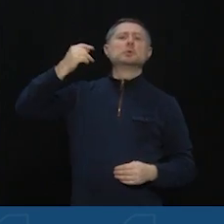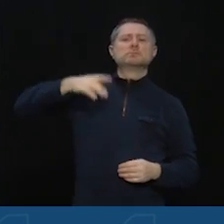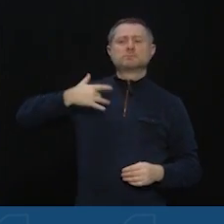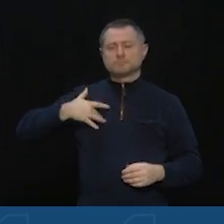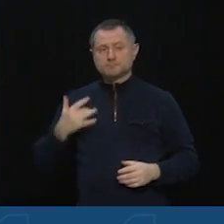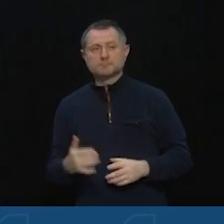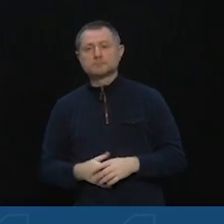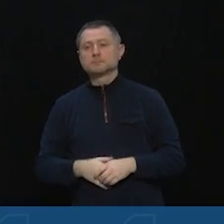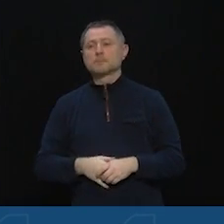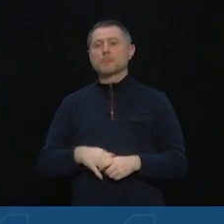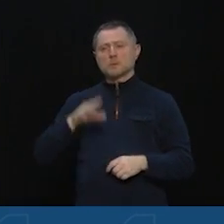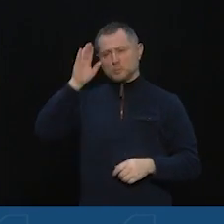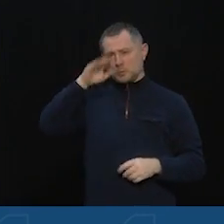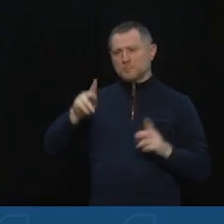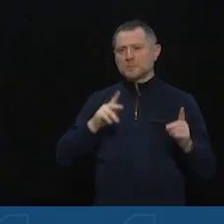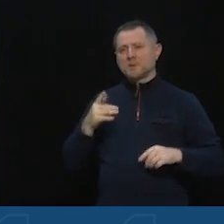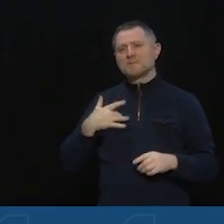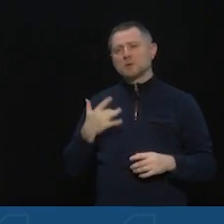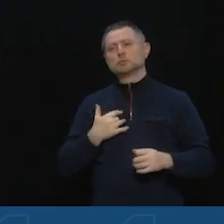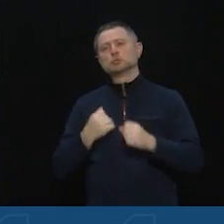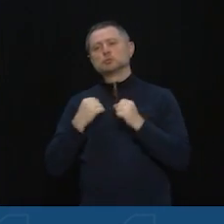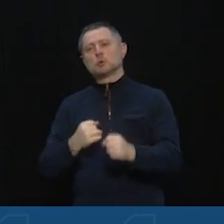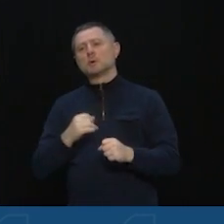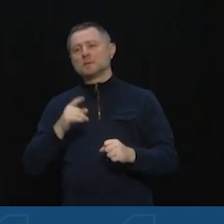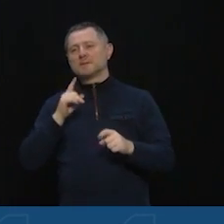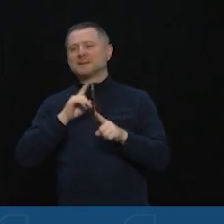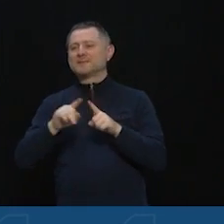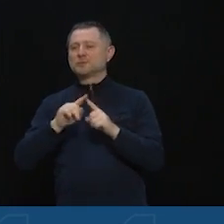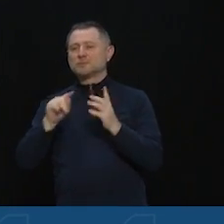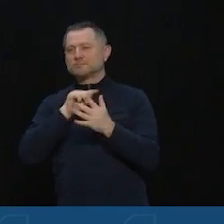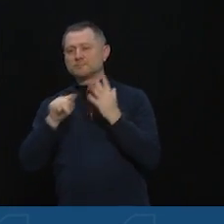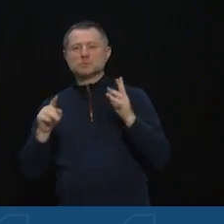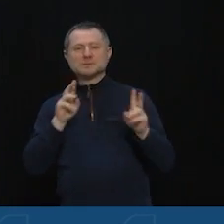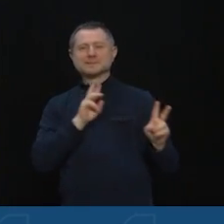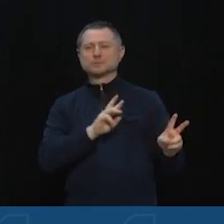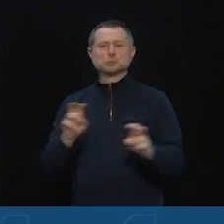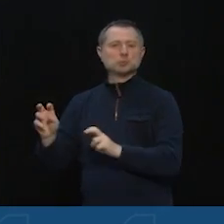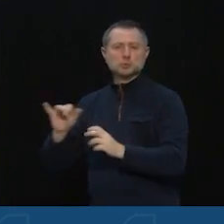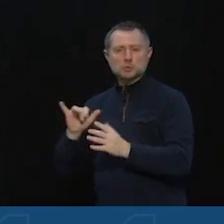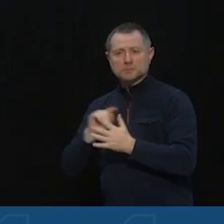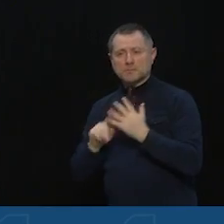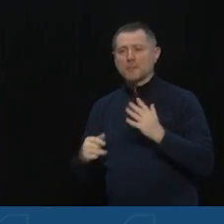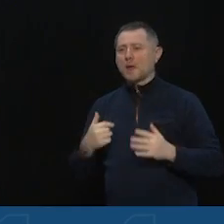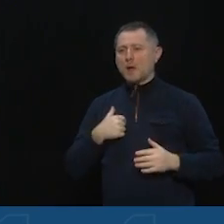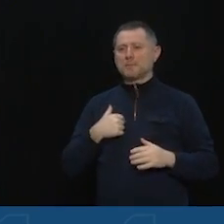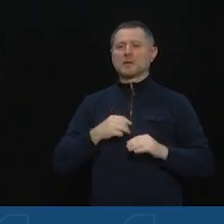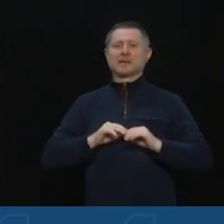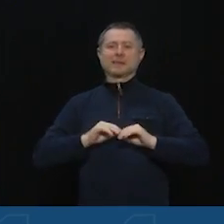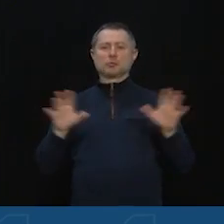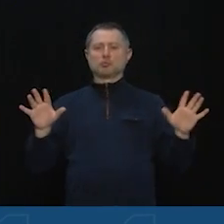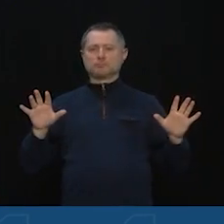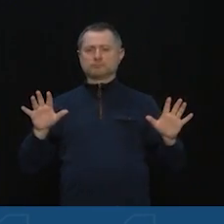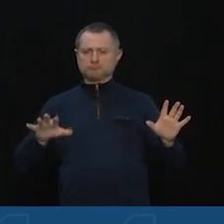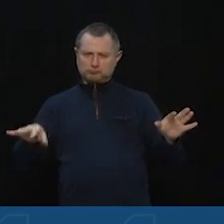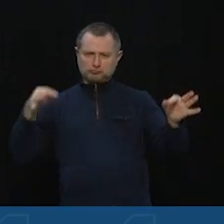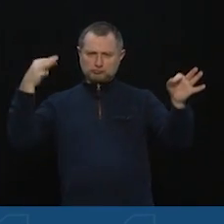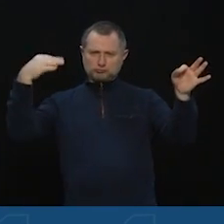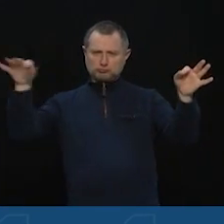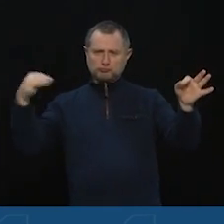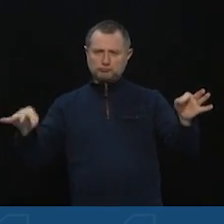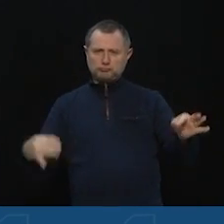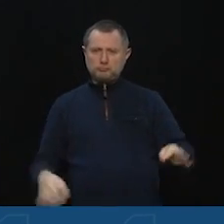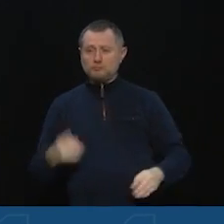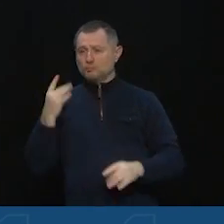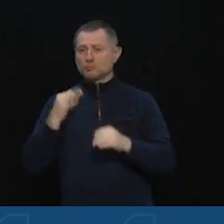know people feel very strongly about these issues, without a doubt. And I've made it clear for months that public safety is one of my top